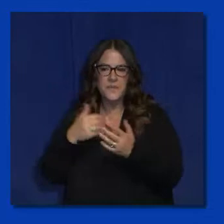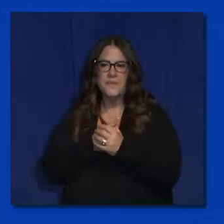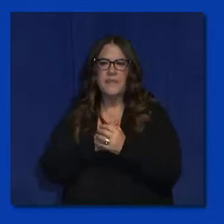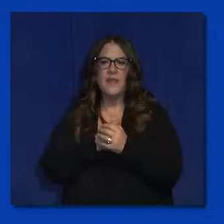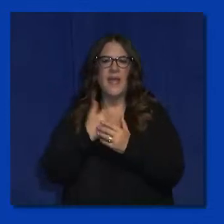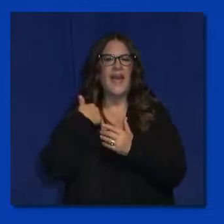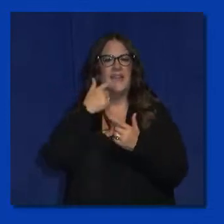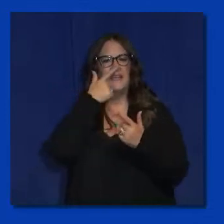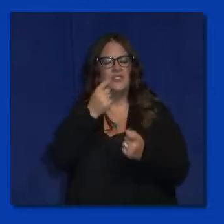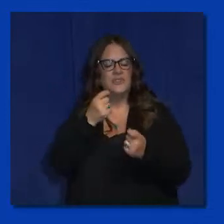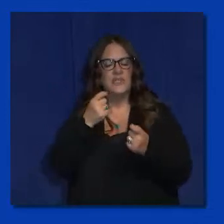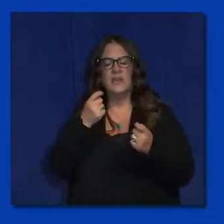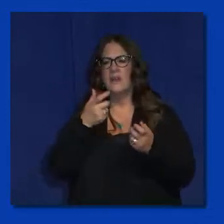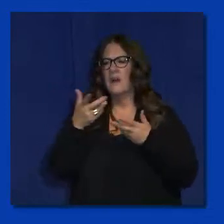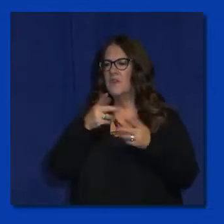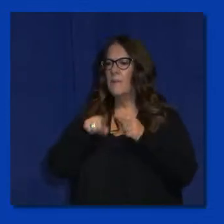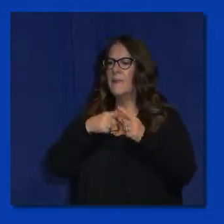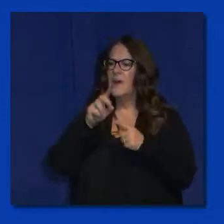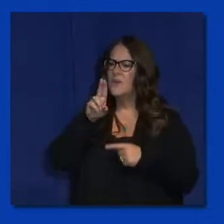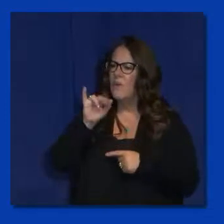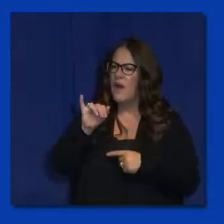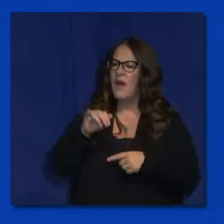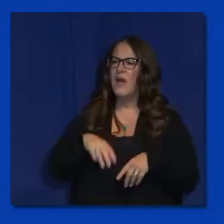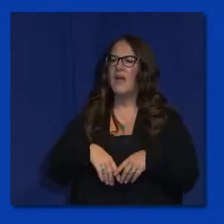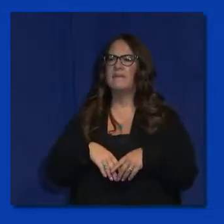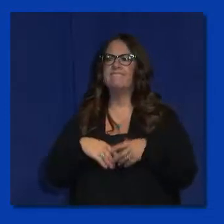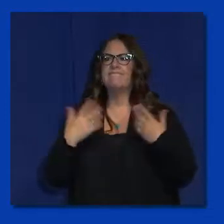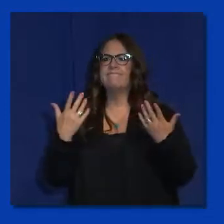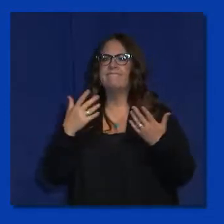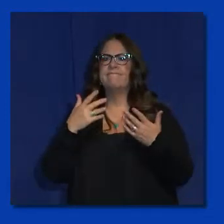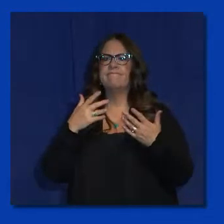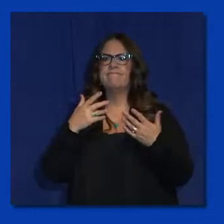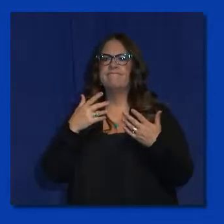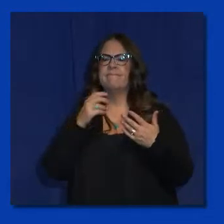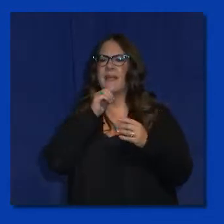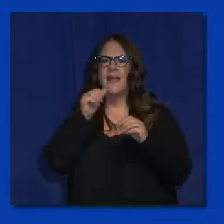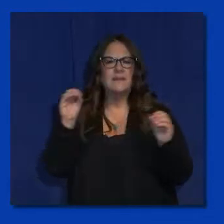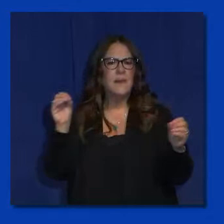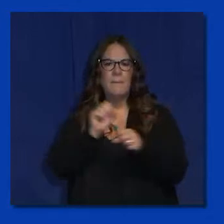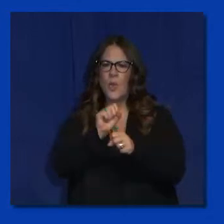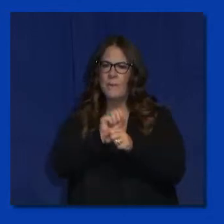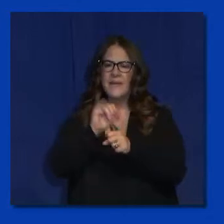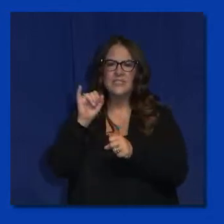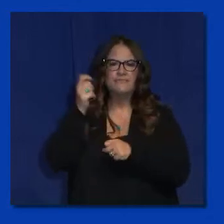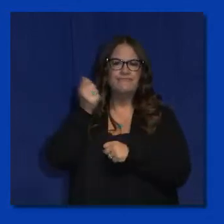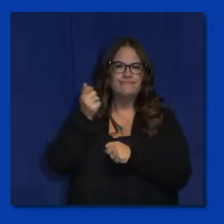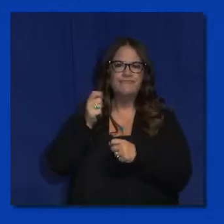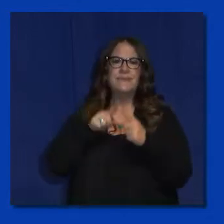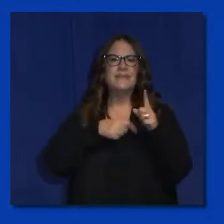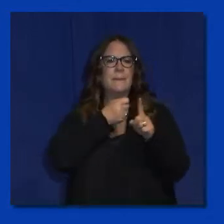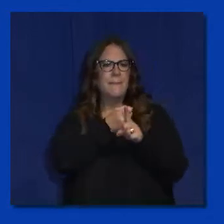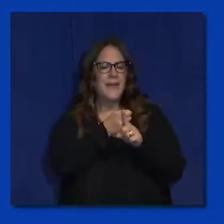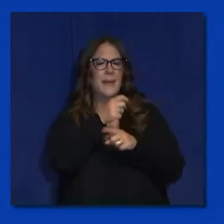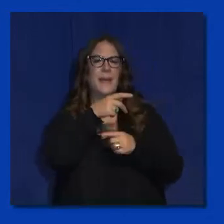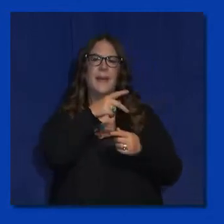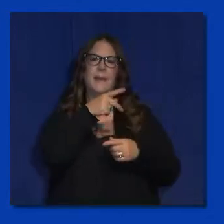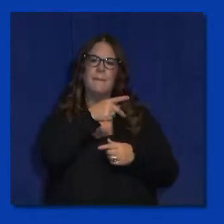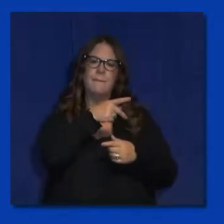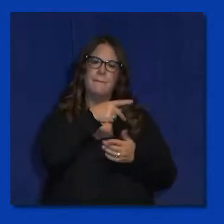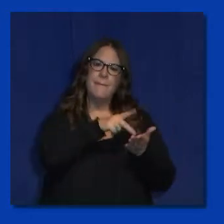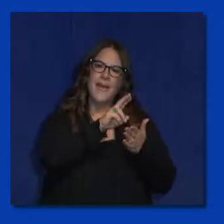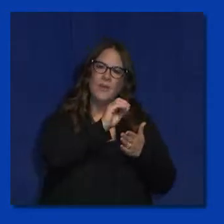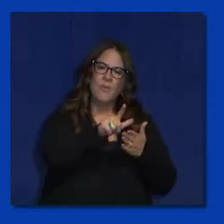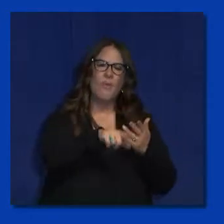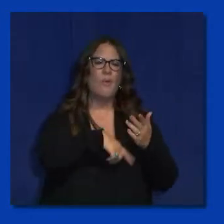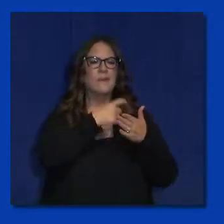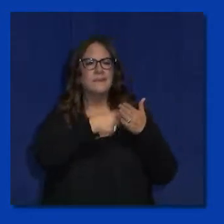interesting conversation about UI, talk about debt, unemployment insurance debt. It's real, direct impacts to payroll taxes for small businesses.